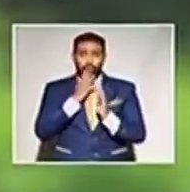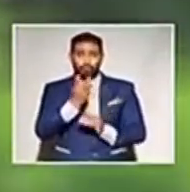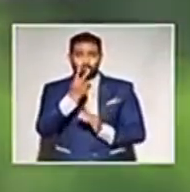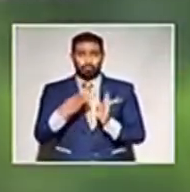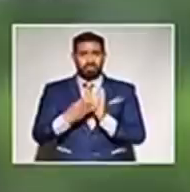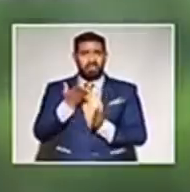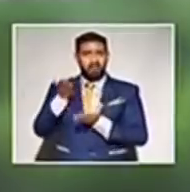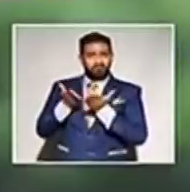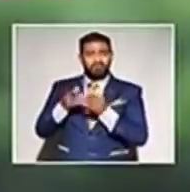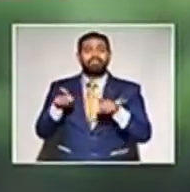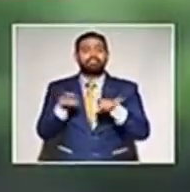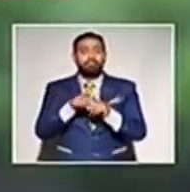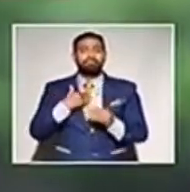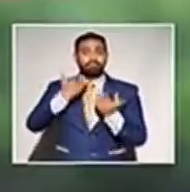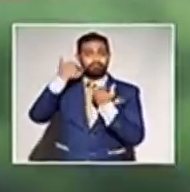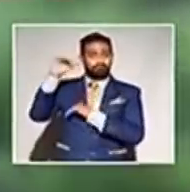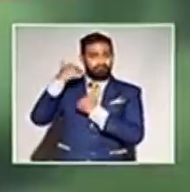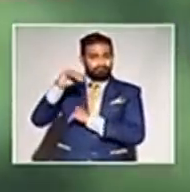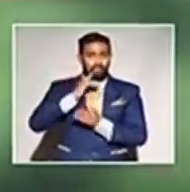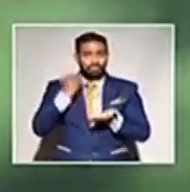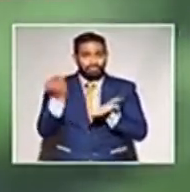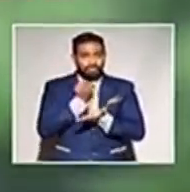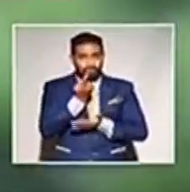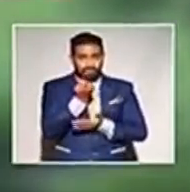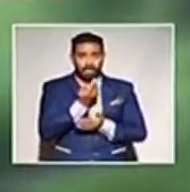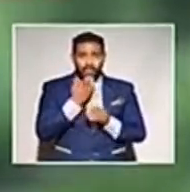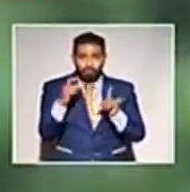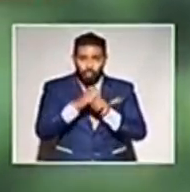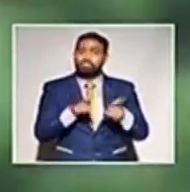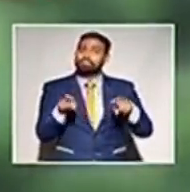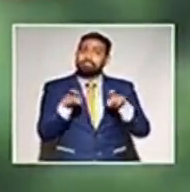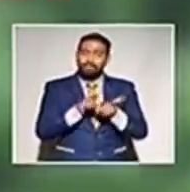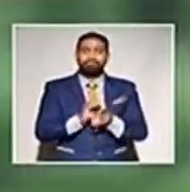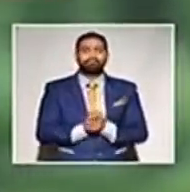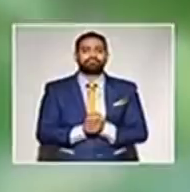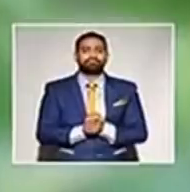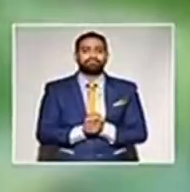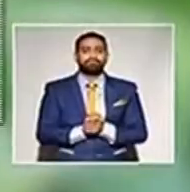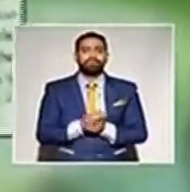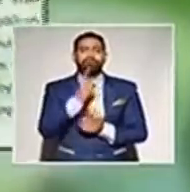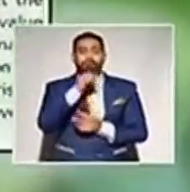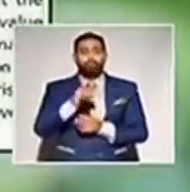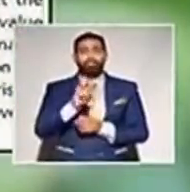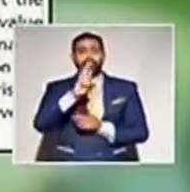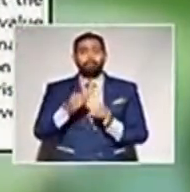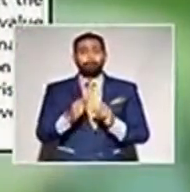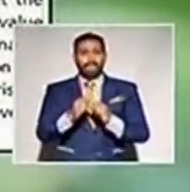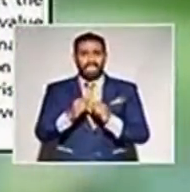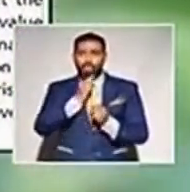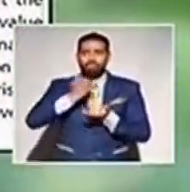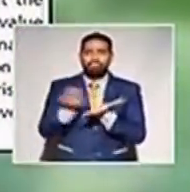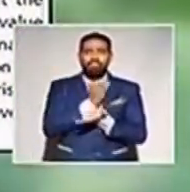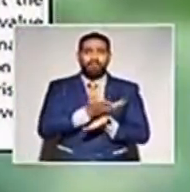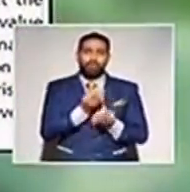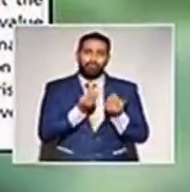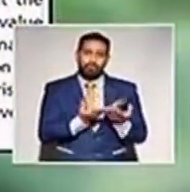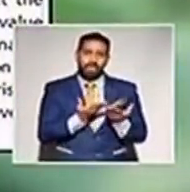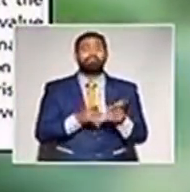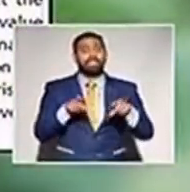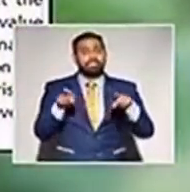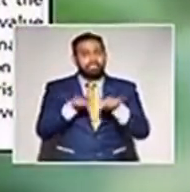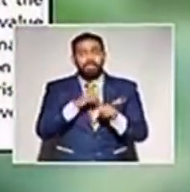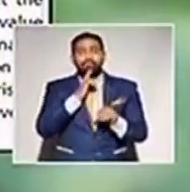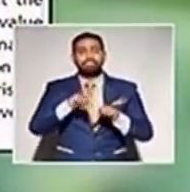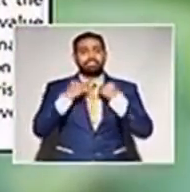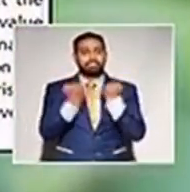annual production, and the export earnings are over $1.3 billion. In a statement, the association said the transport of